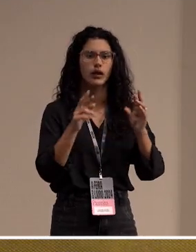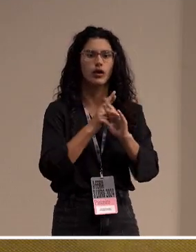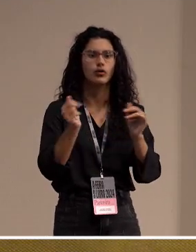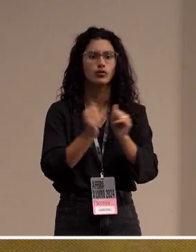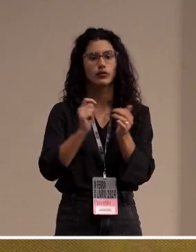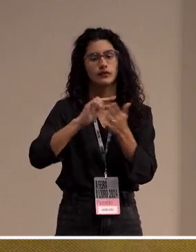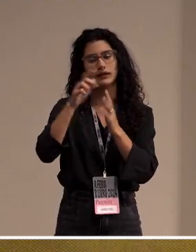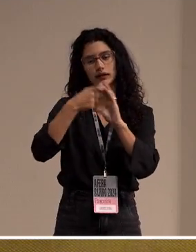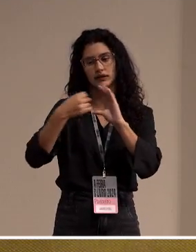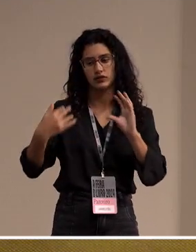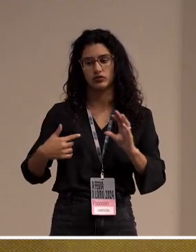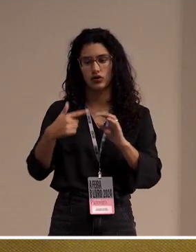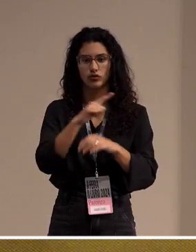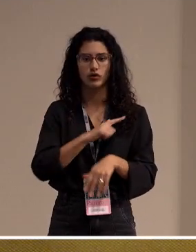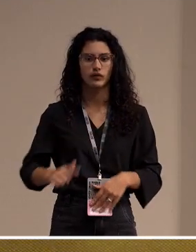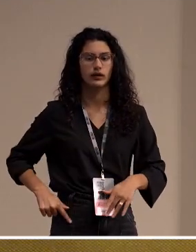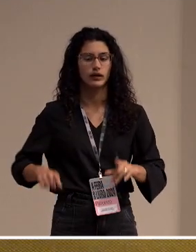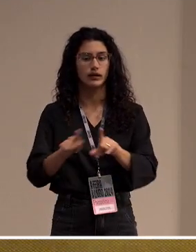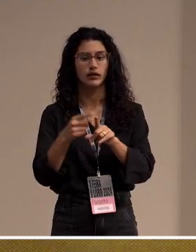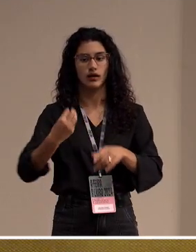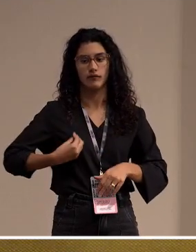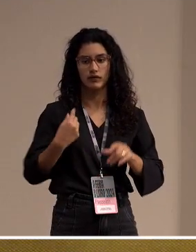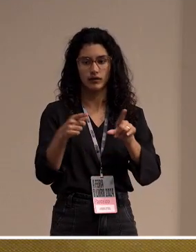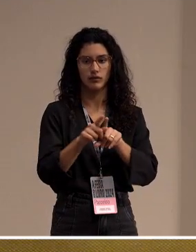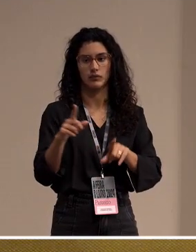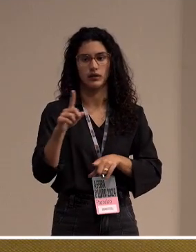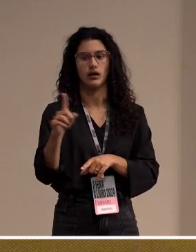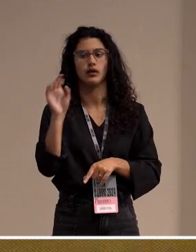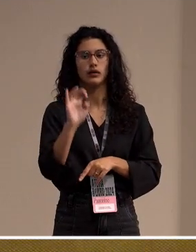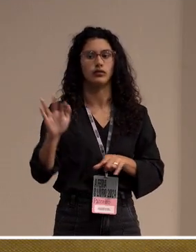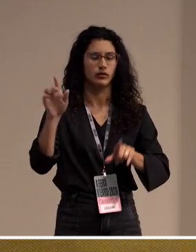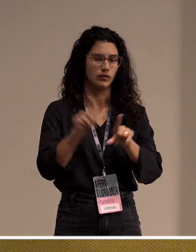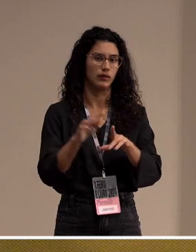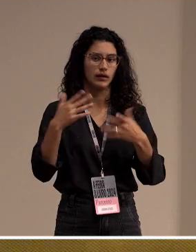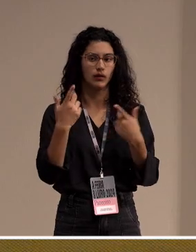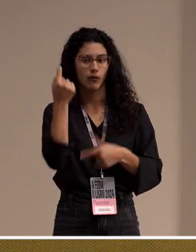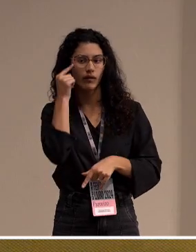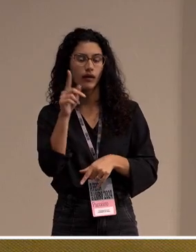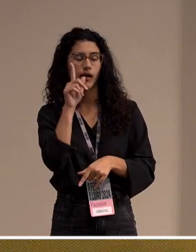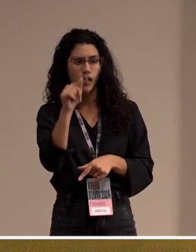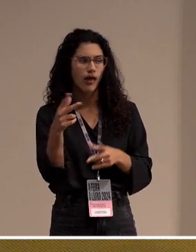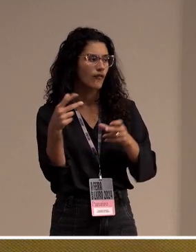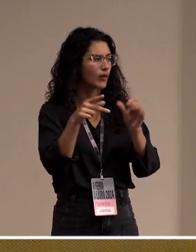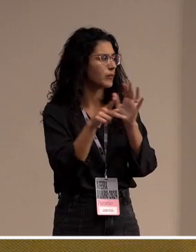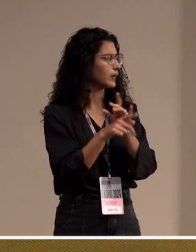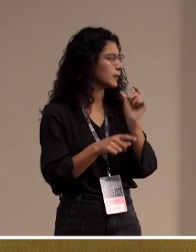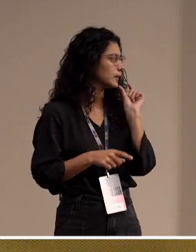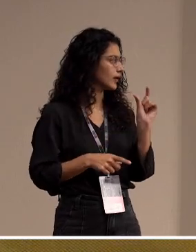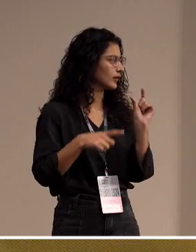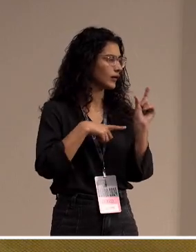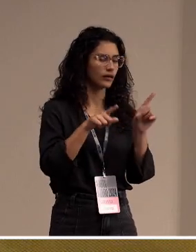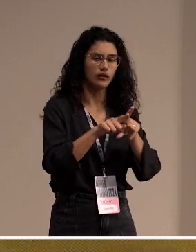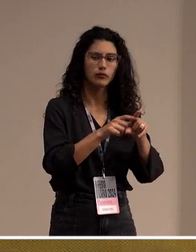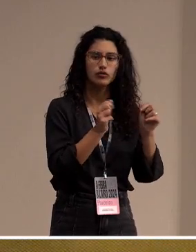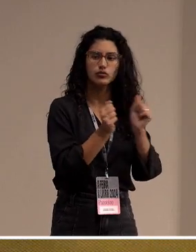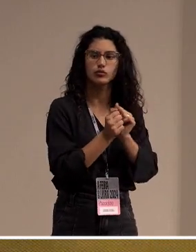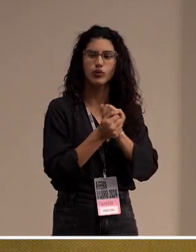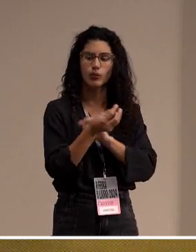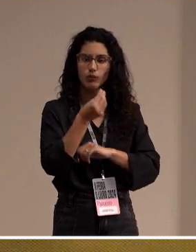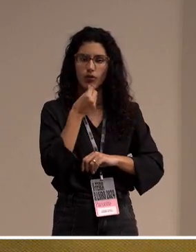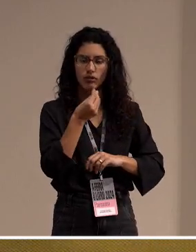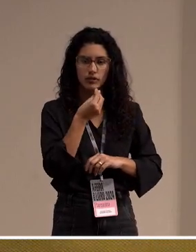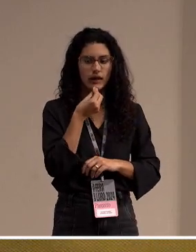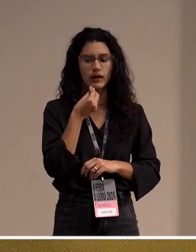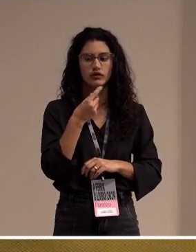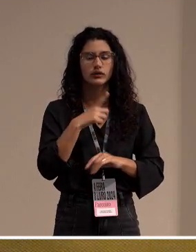and life in the United States. And so I wanted to look at that word as an opportunity to unpack